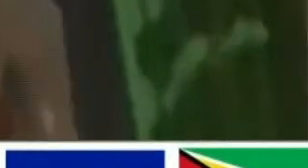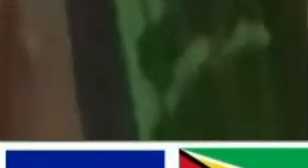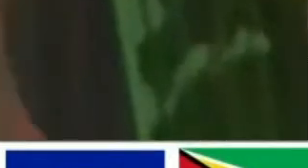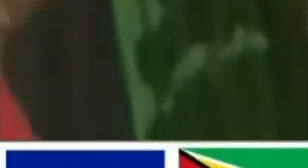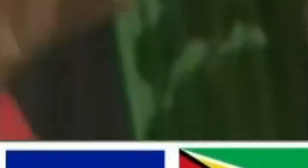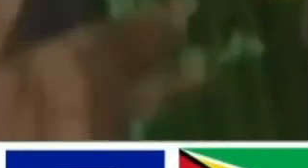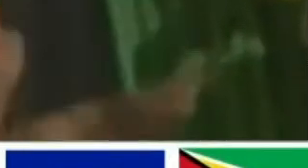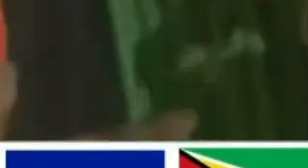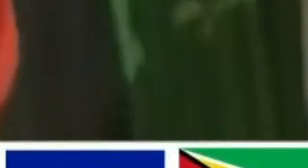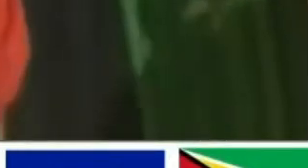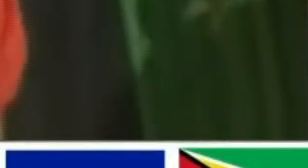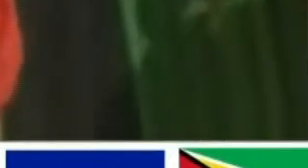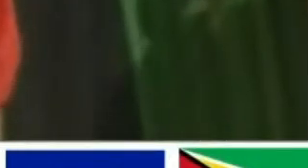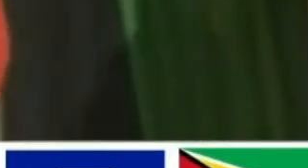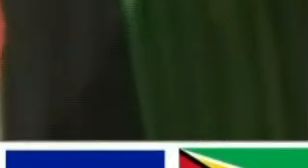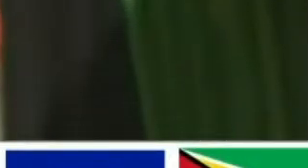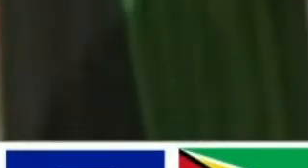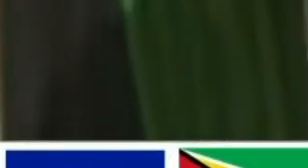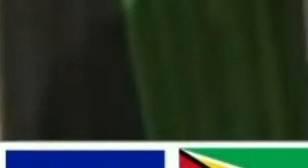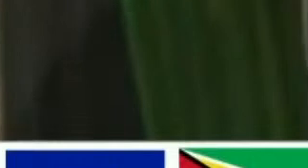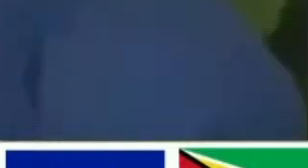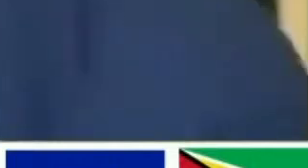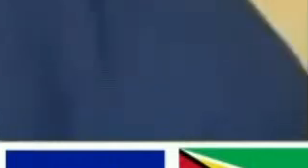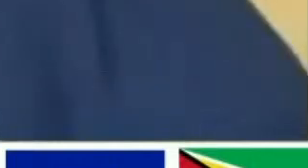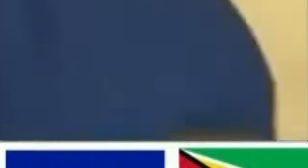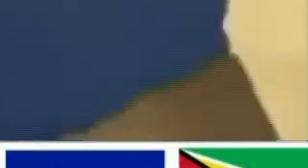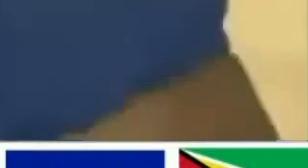who blessed me that I have money to lend.